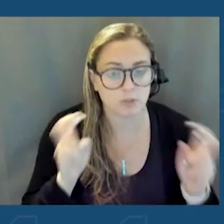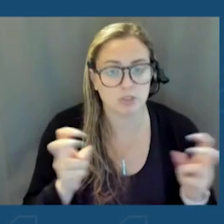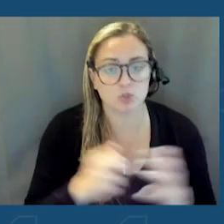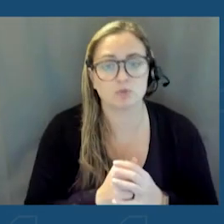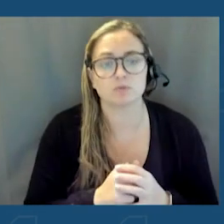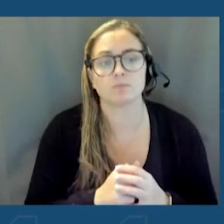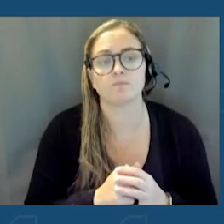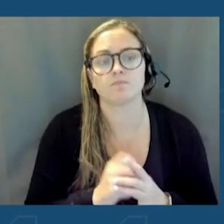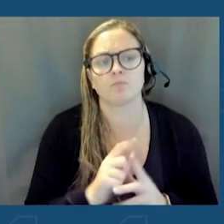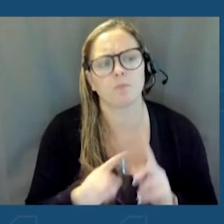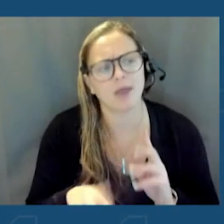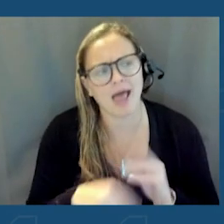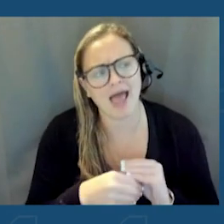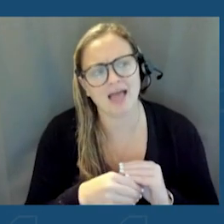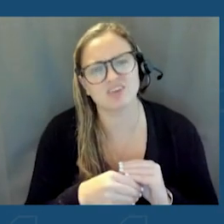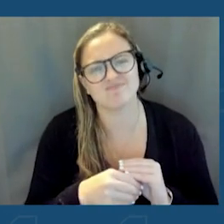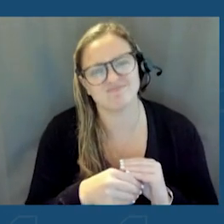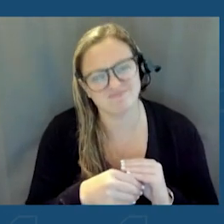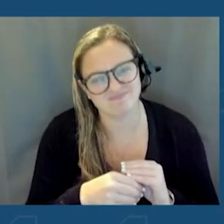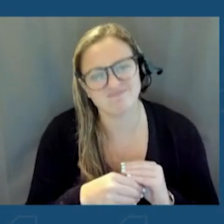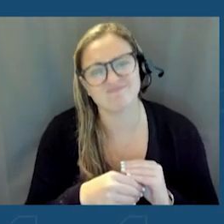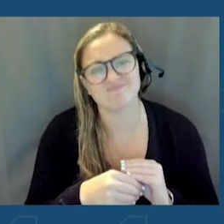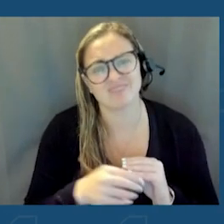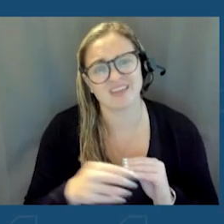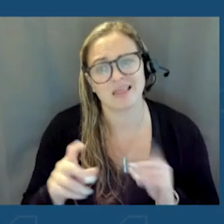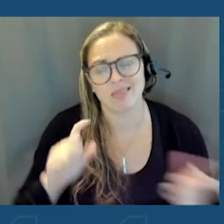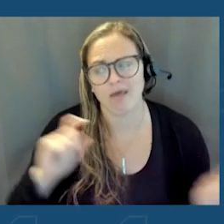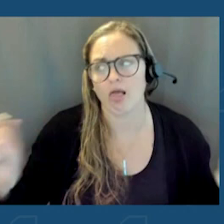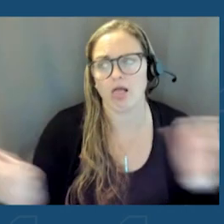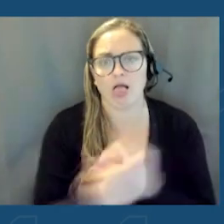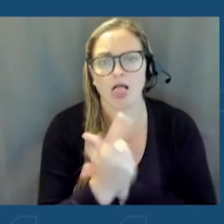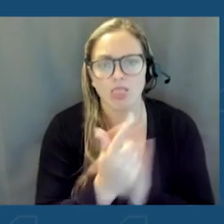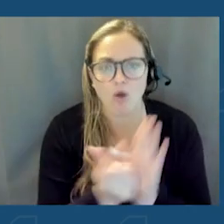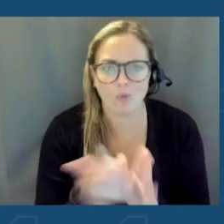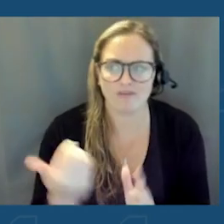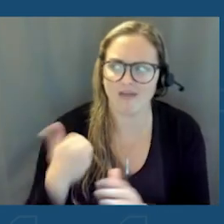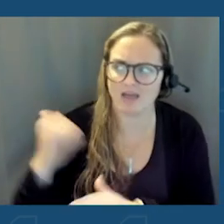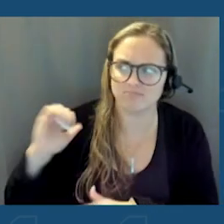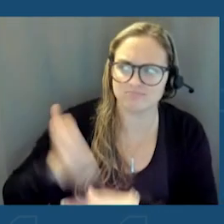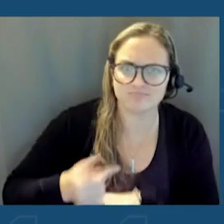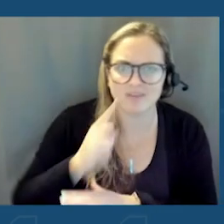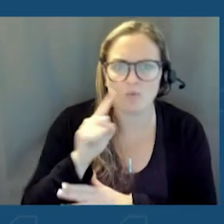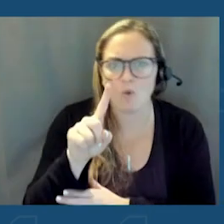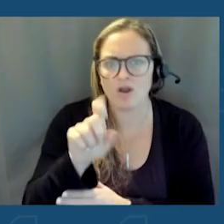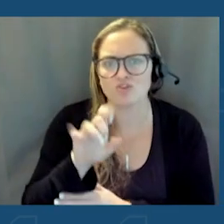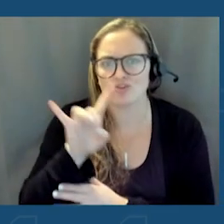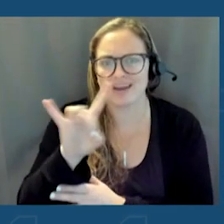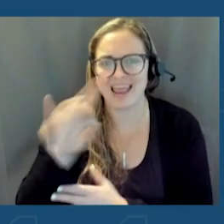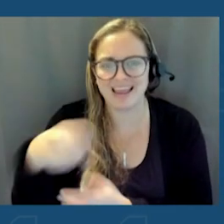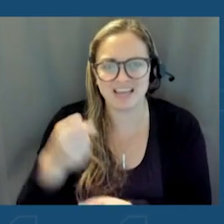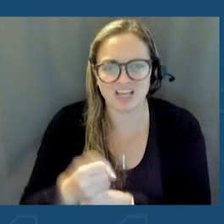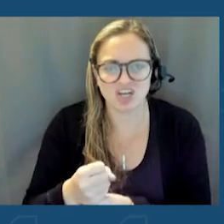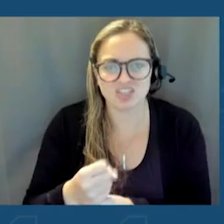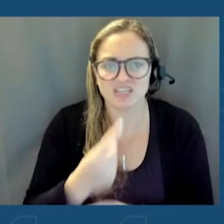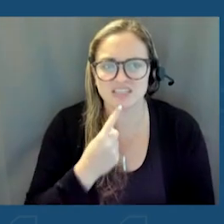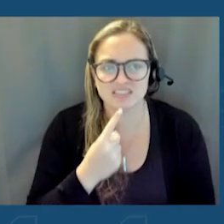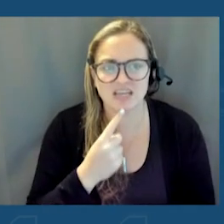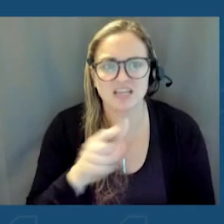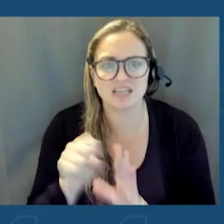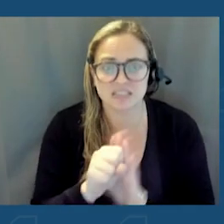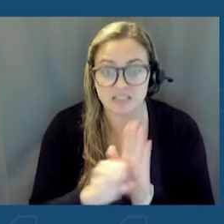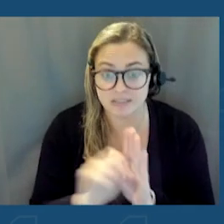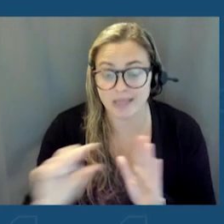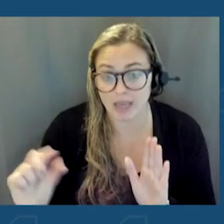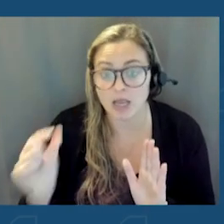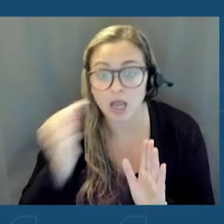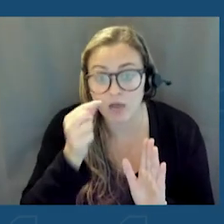to add real insult to injury, the Supreme Court overturned a law we've had on the books for 108 years that said that state government, a